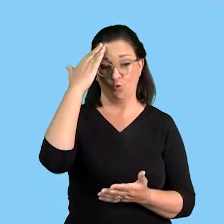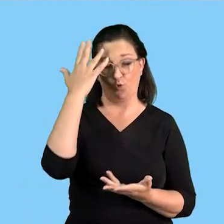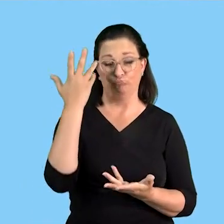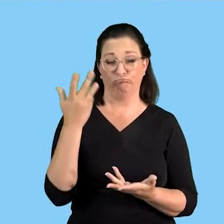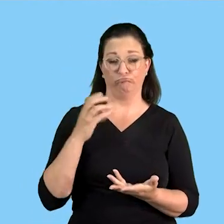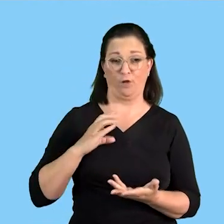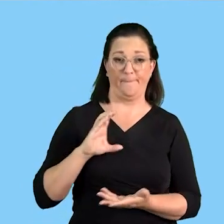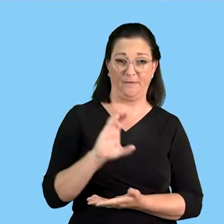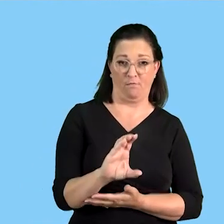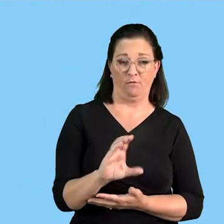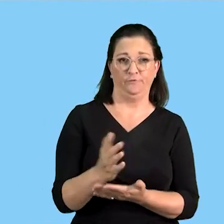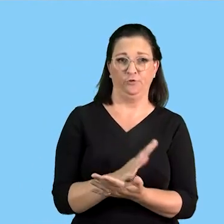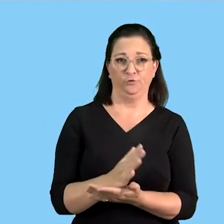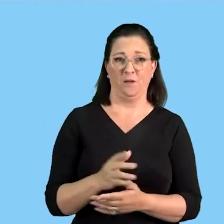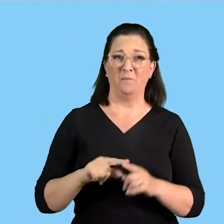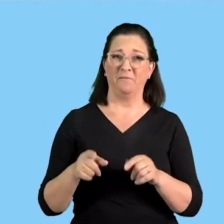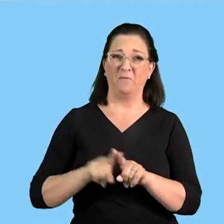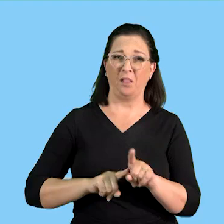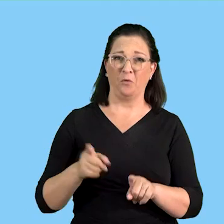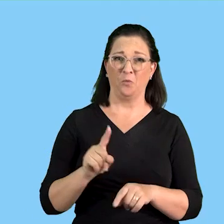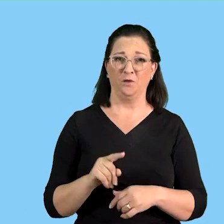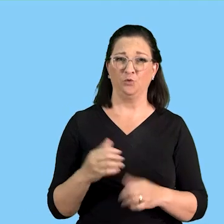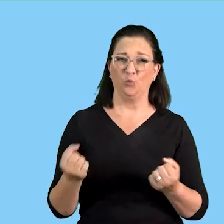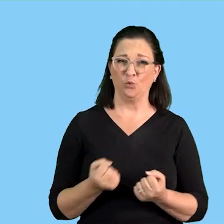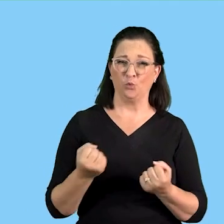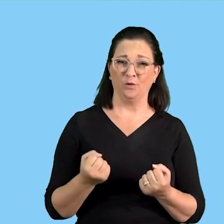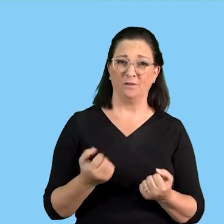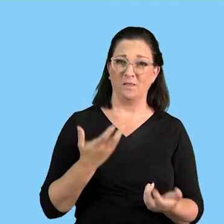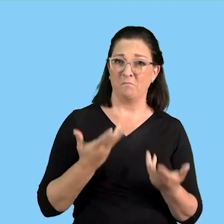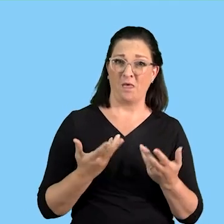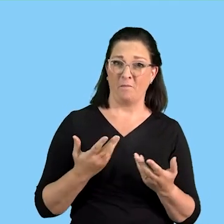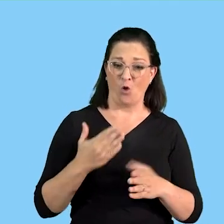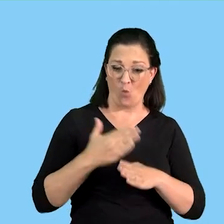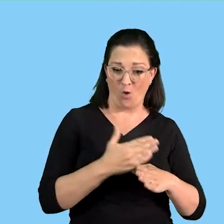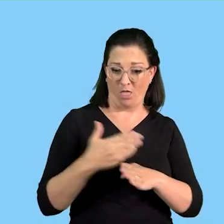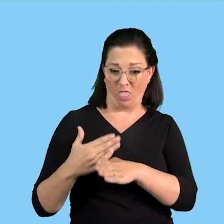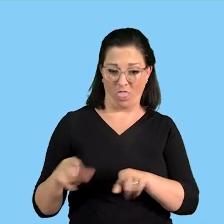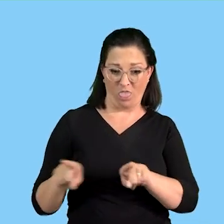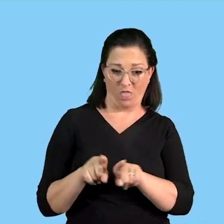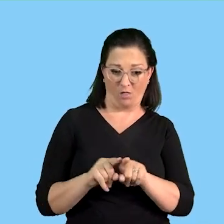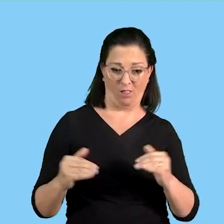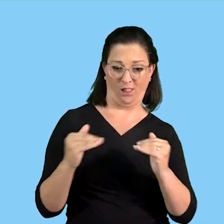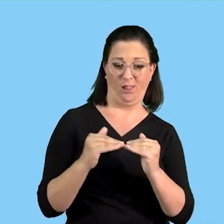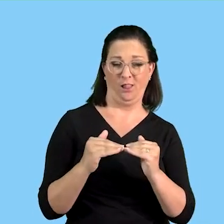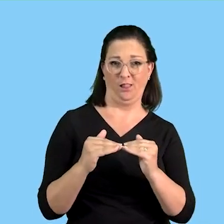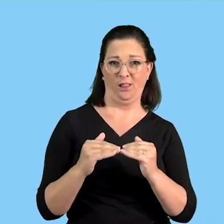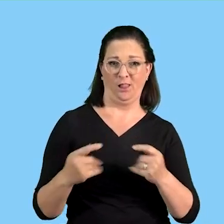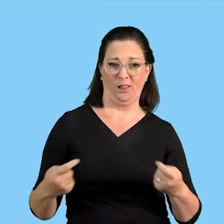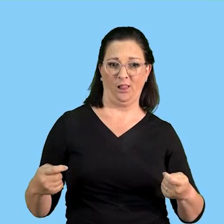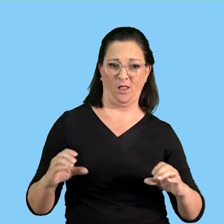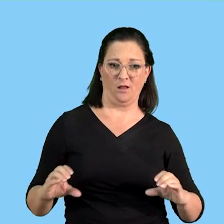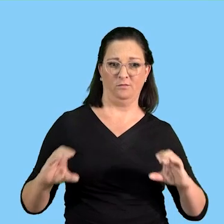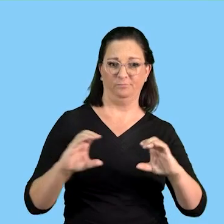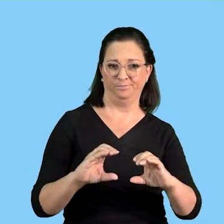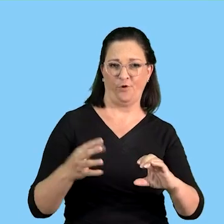is how they are going to share the profit. But looking into the failure, the amount of work done may not be equal to the amount of profit